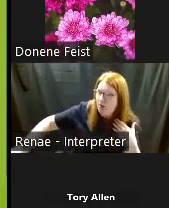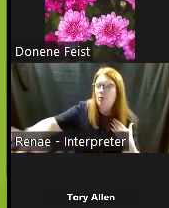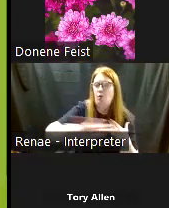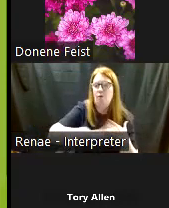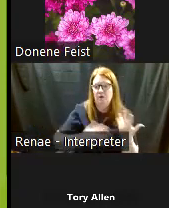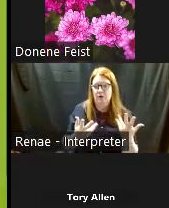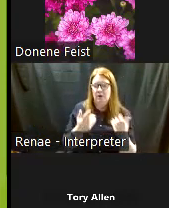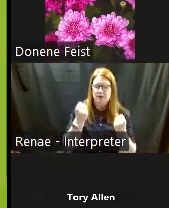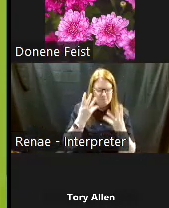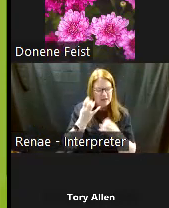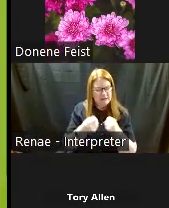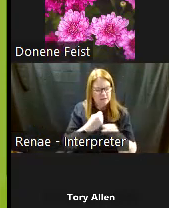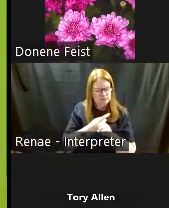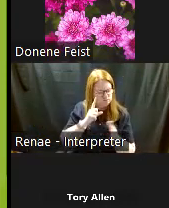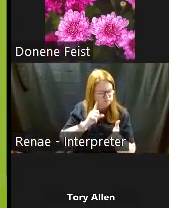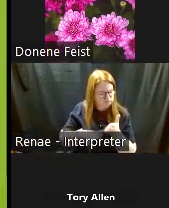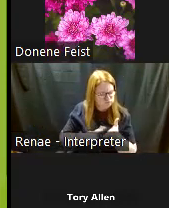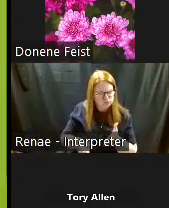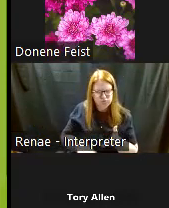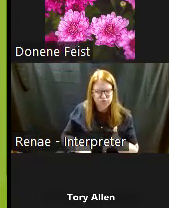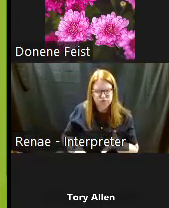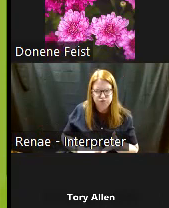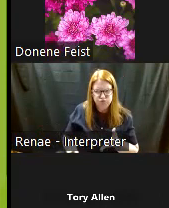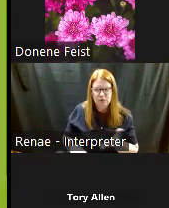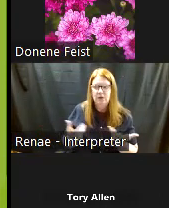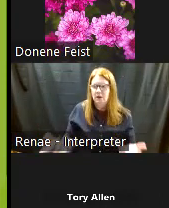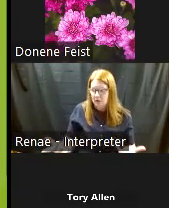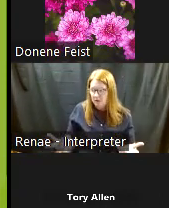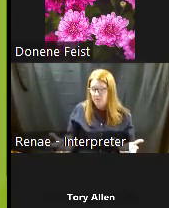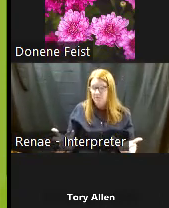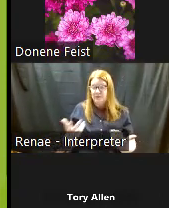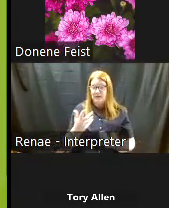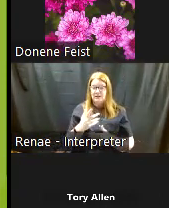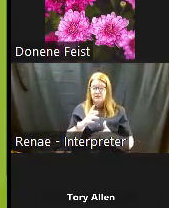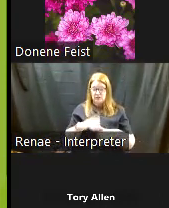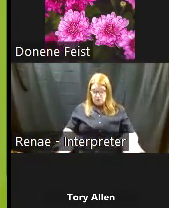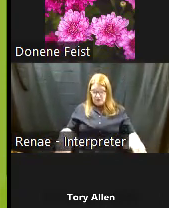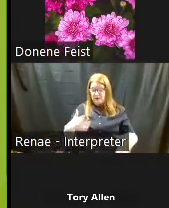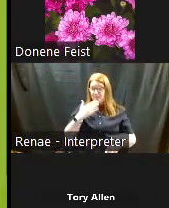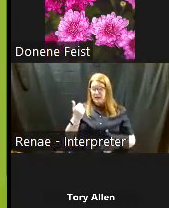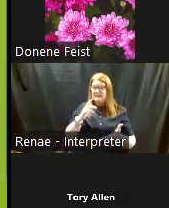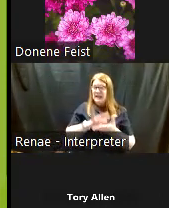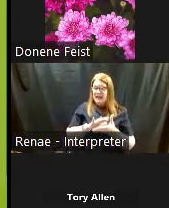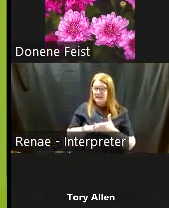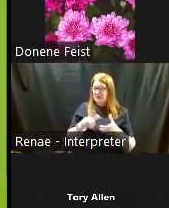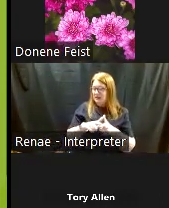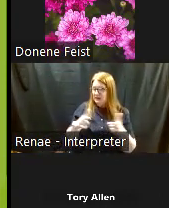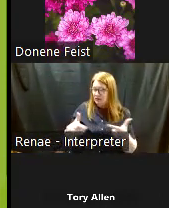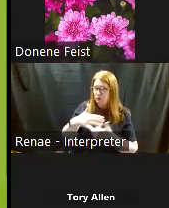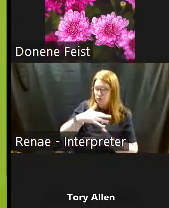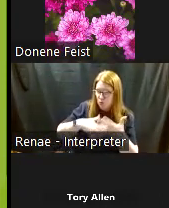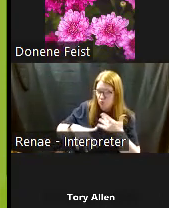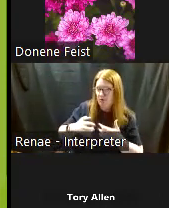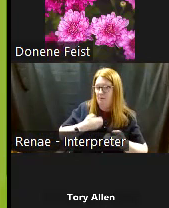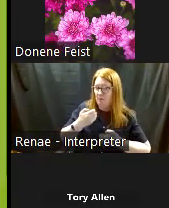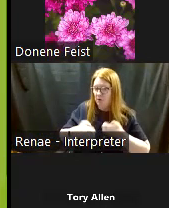years researching outcomes and have repeatedly found that children have the best language, academic, social, and emotional outcomes when